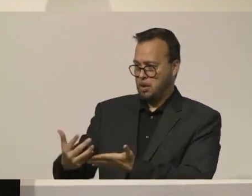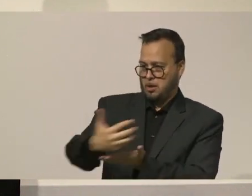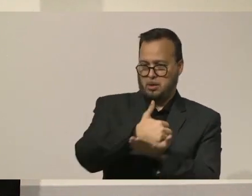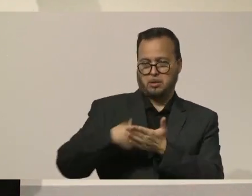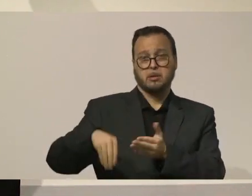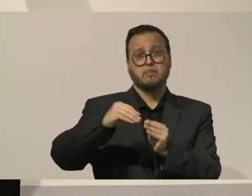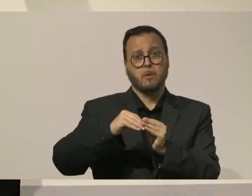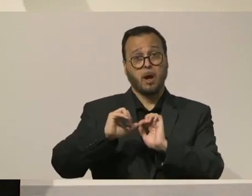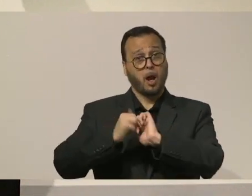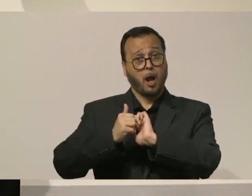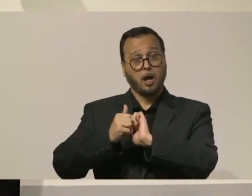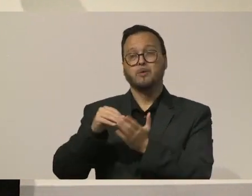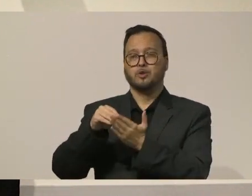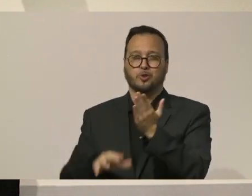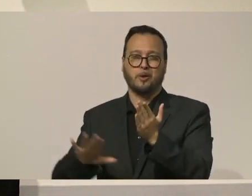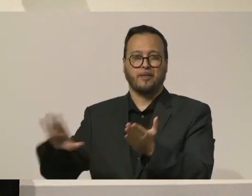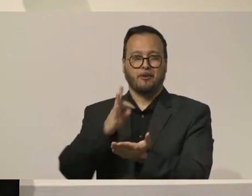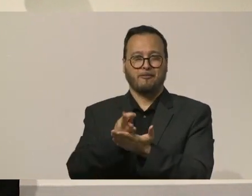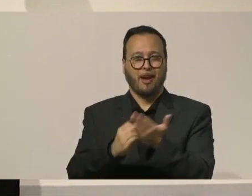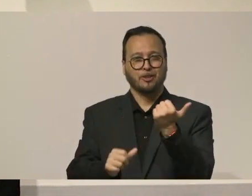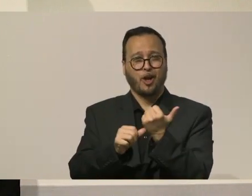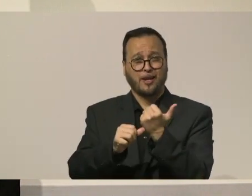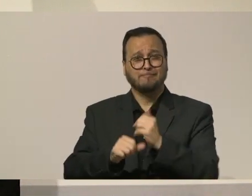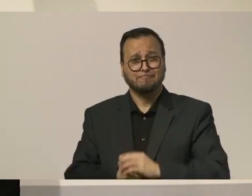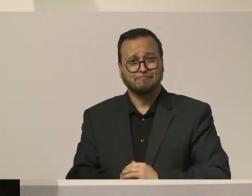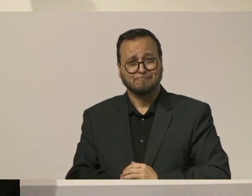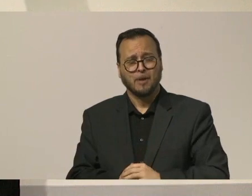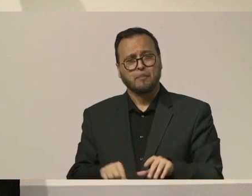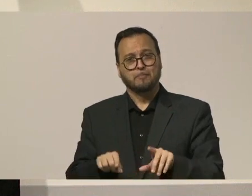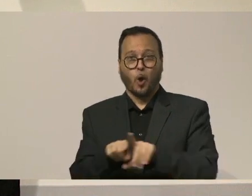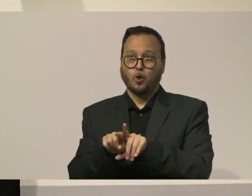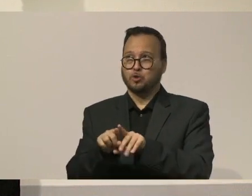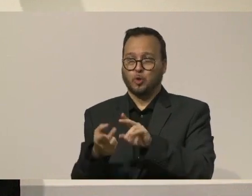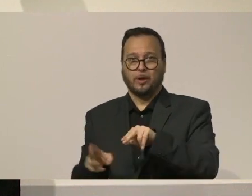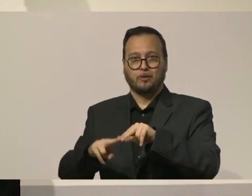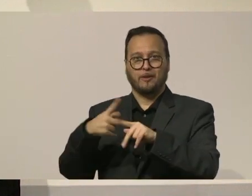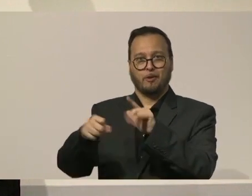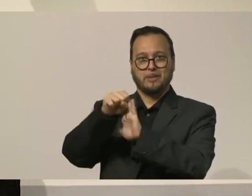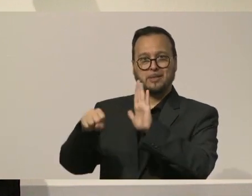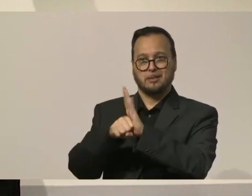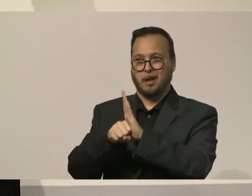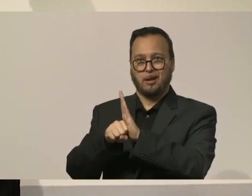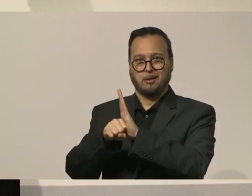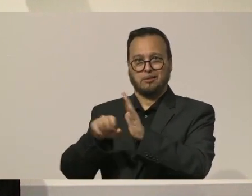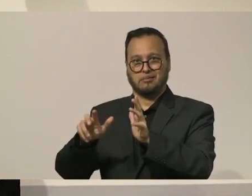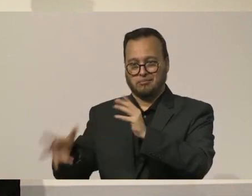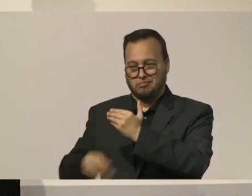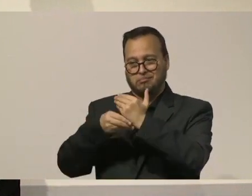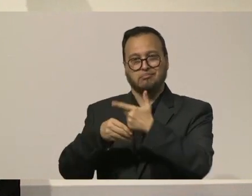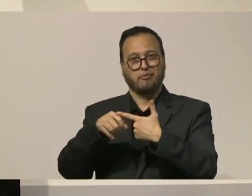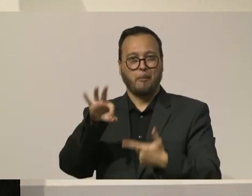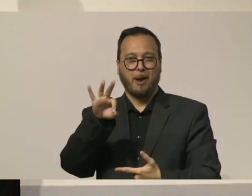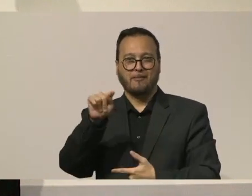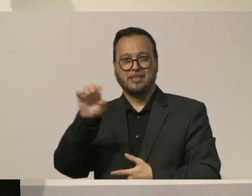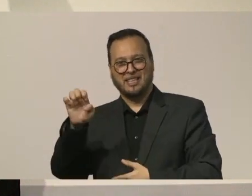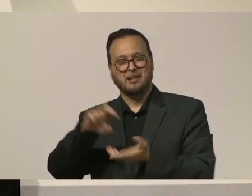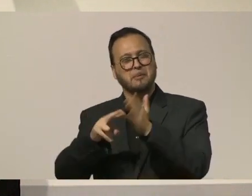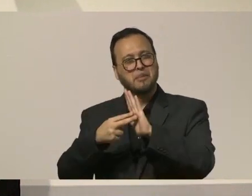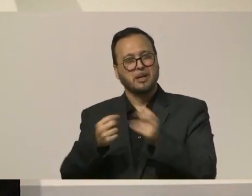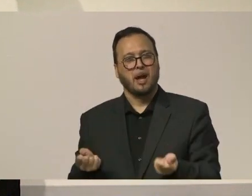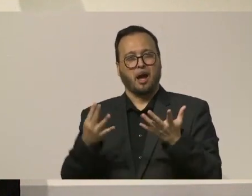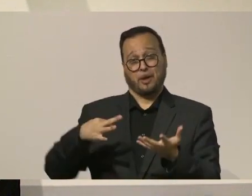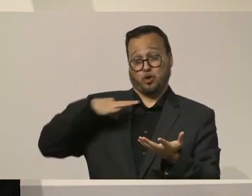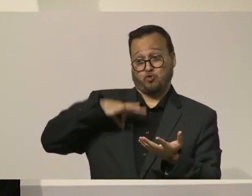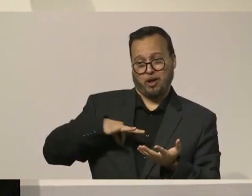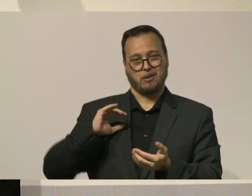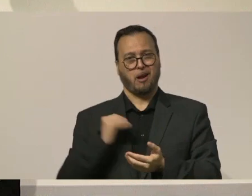by means of our students' financial aid, and increased state subsidies driven by FTEs, basically the number of credits pursued by